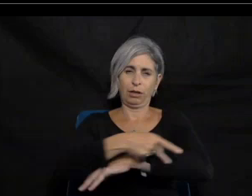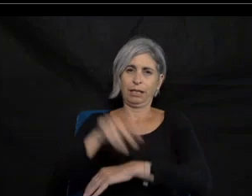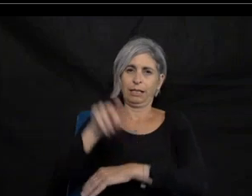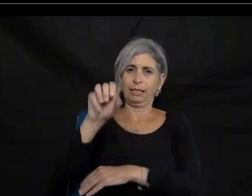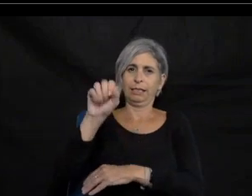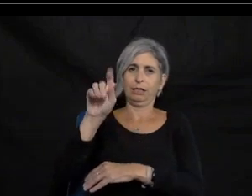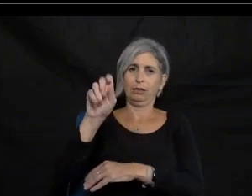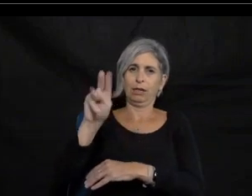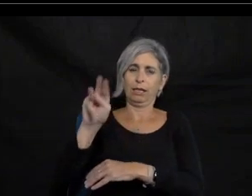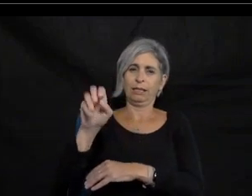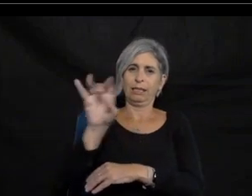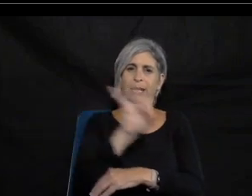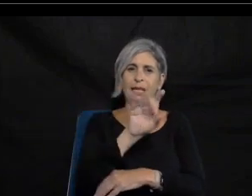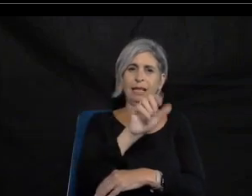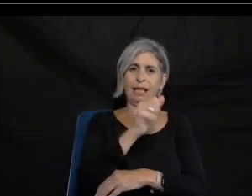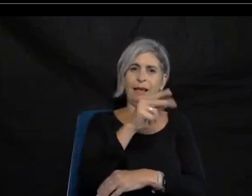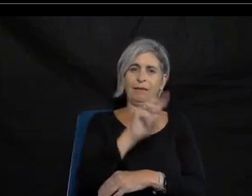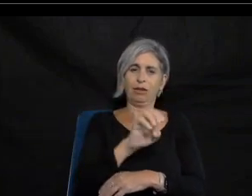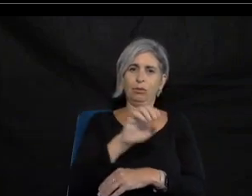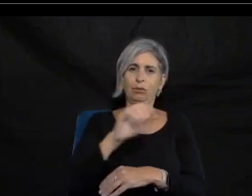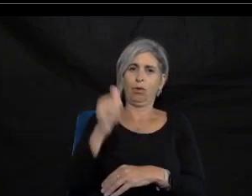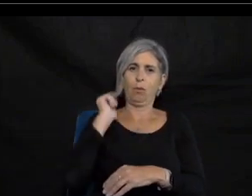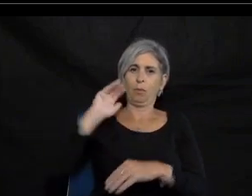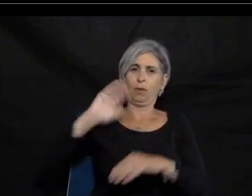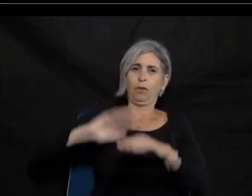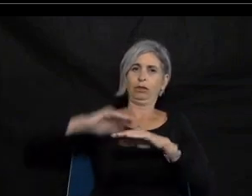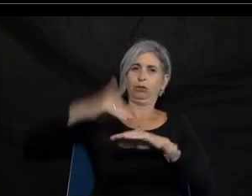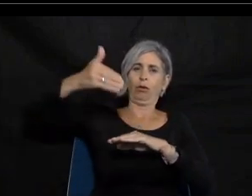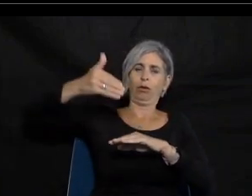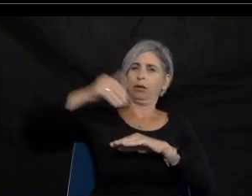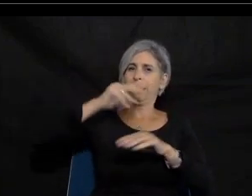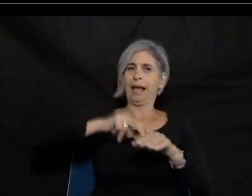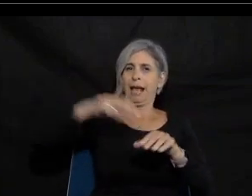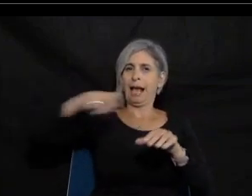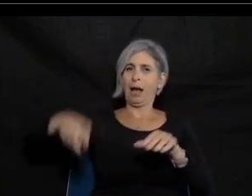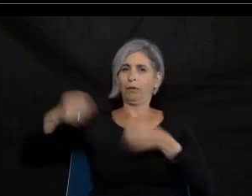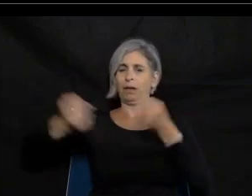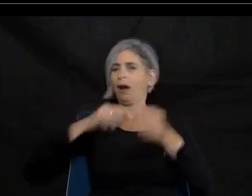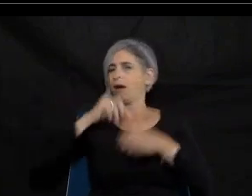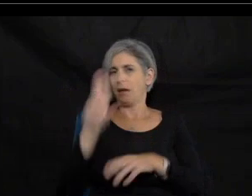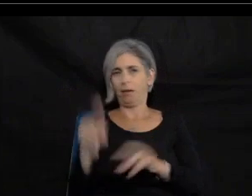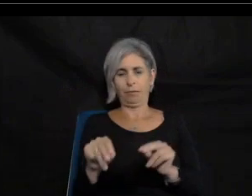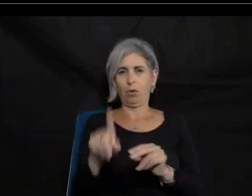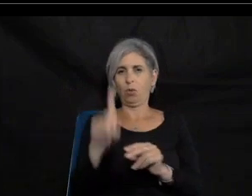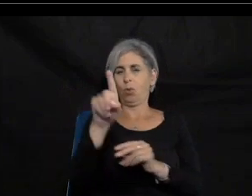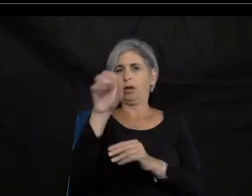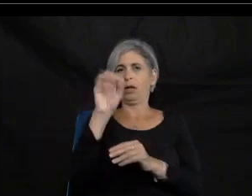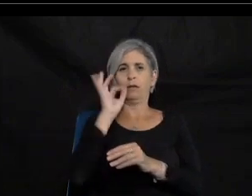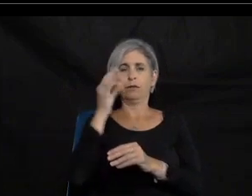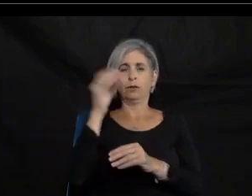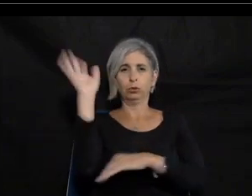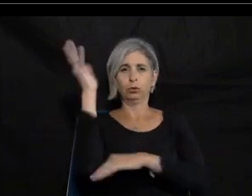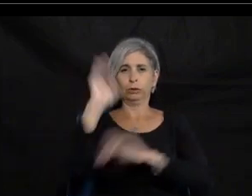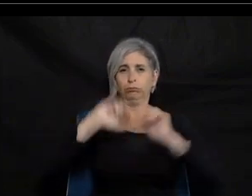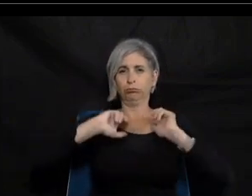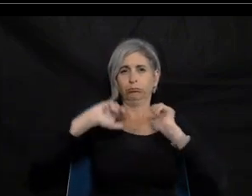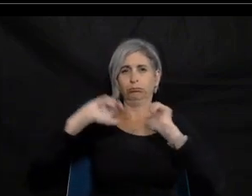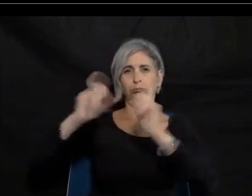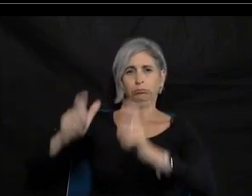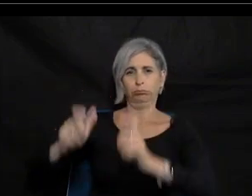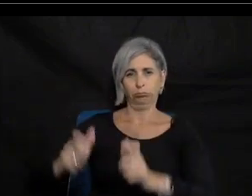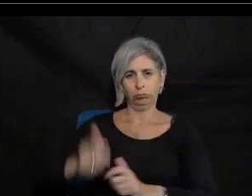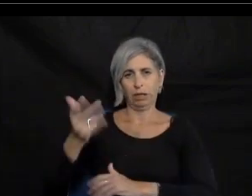Northwest 8th Ave and pop your trunk. You do not have to get out of the car. 100 fruit trees will be distributed, one per